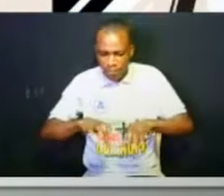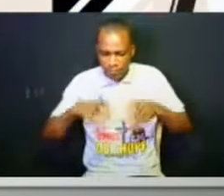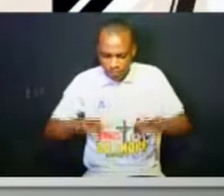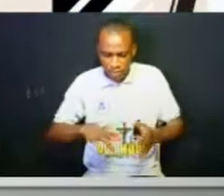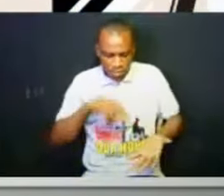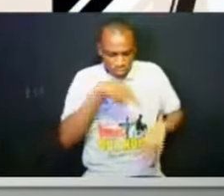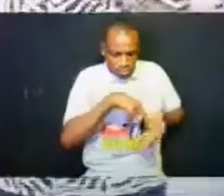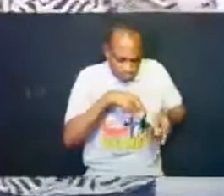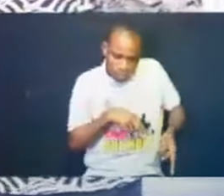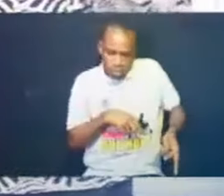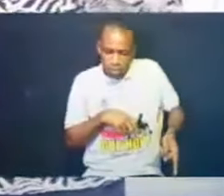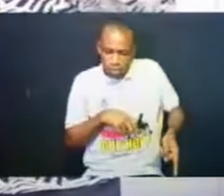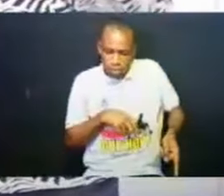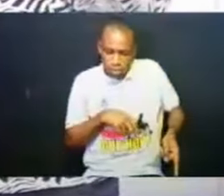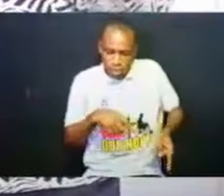actions.